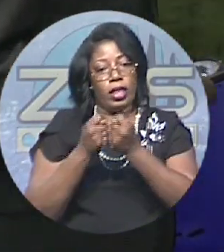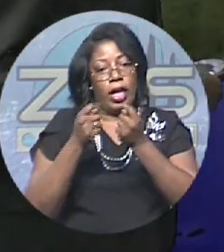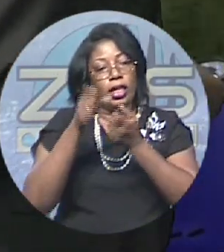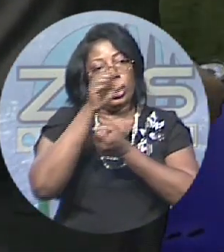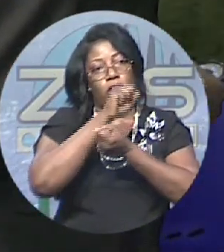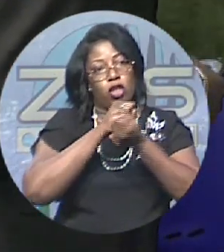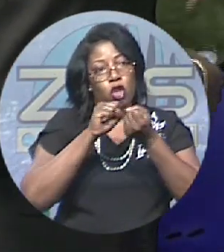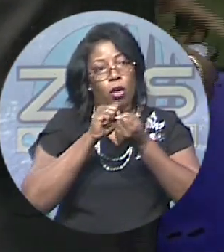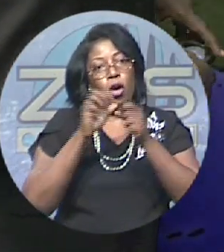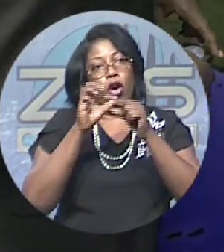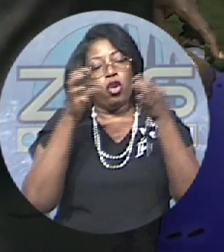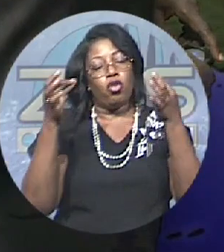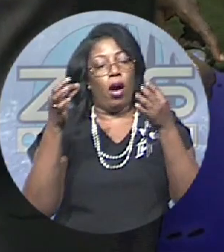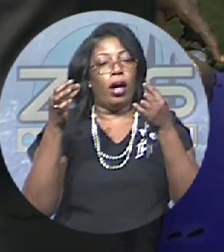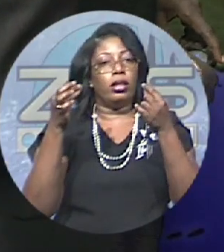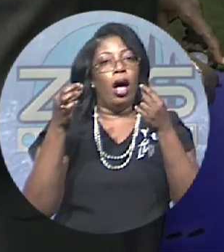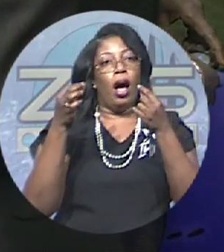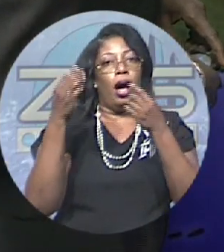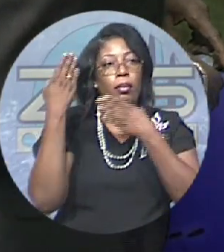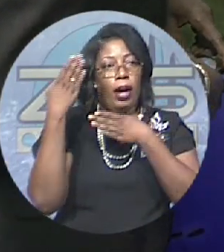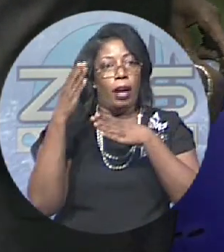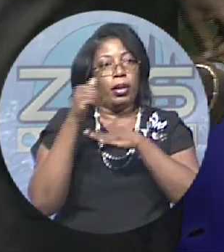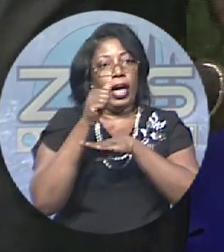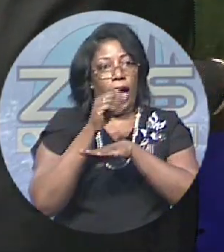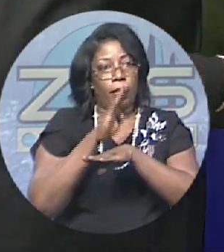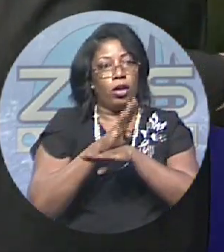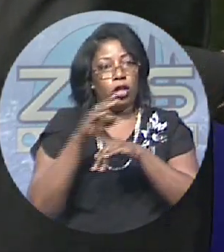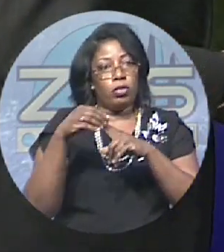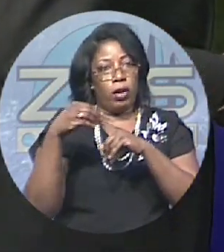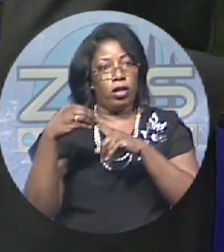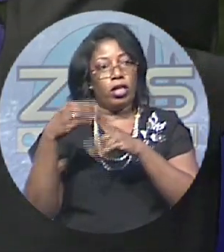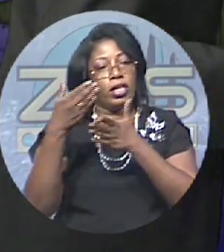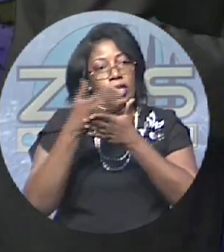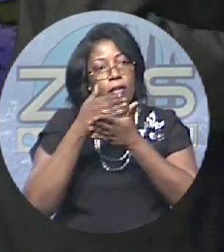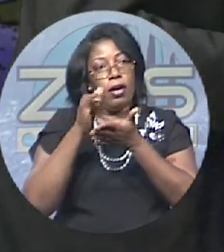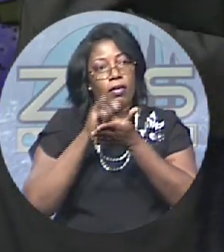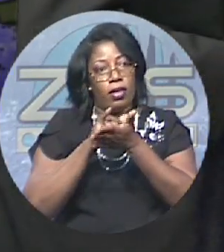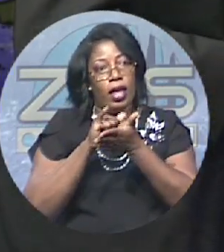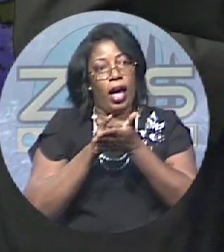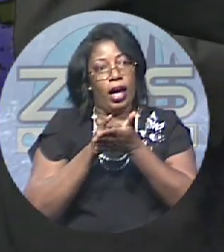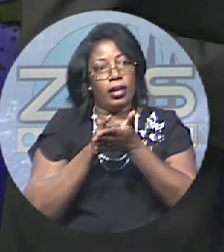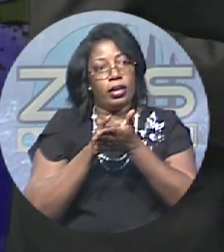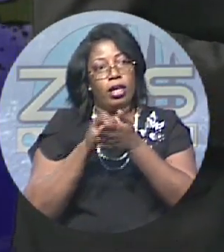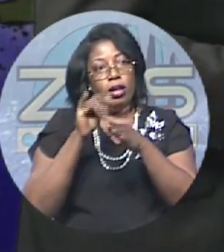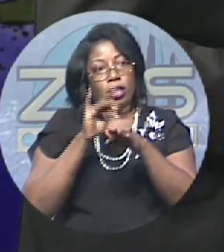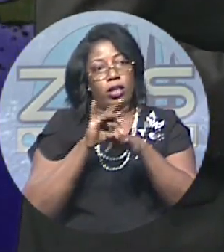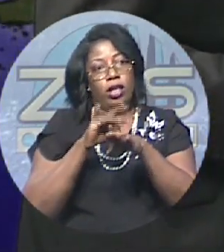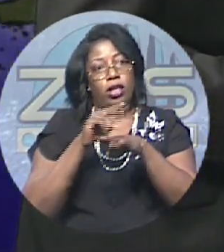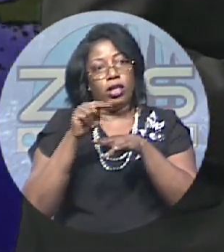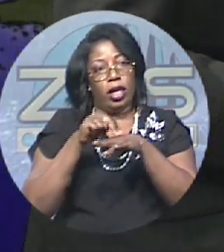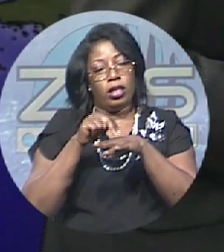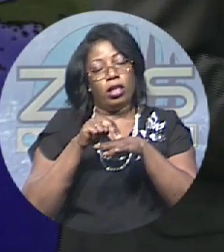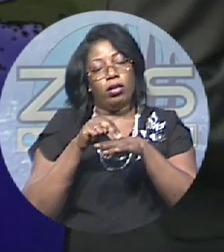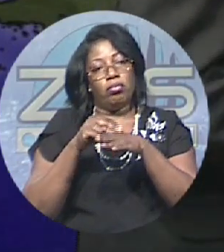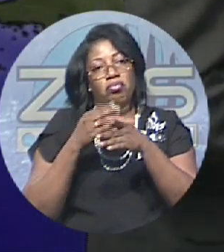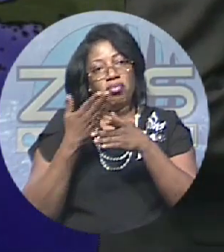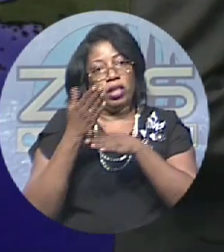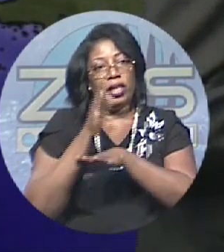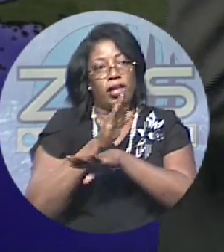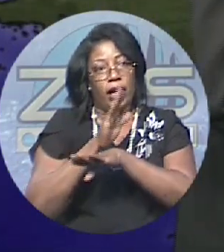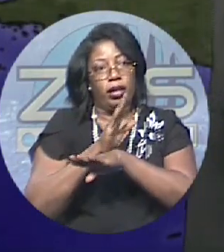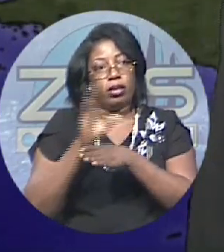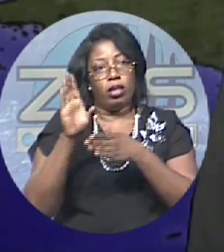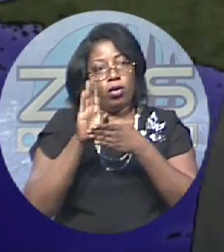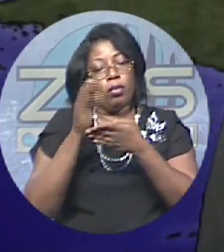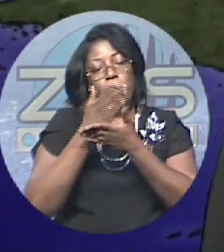over Grand Bahama and Abaco in particular. Some of that could reach the capital during the course of tonight. In the